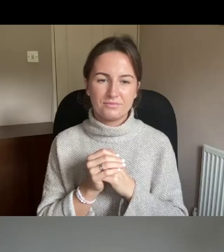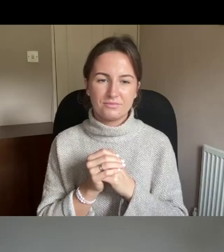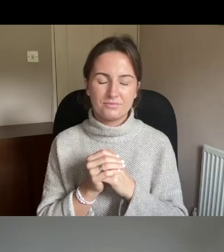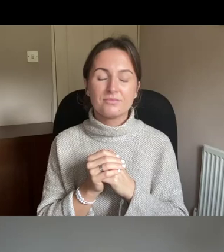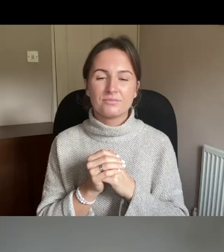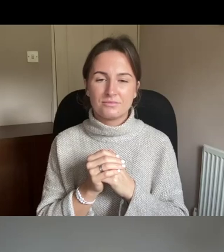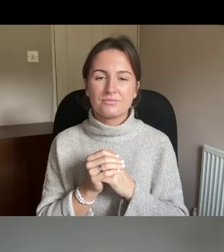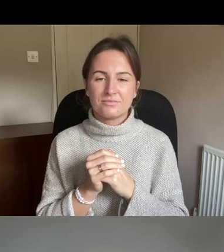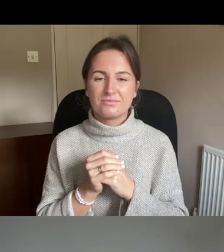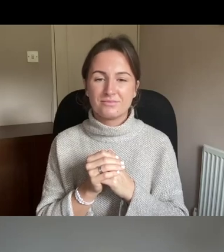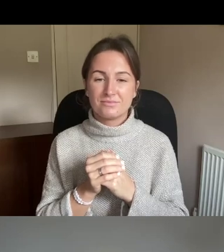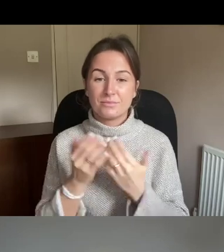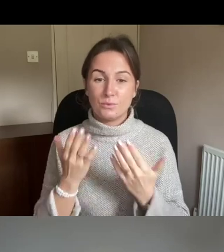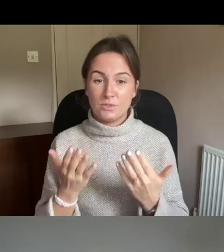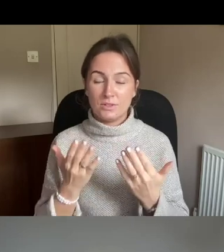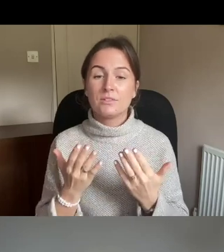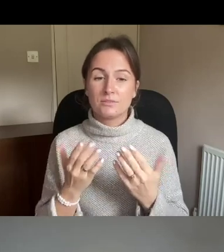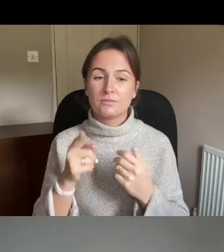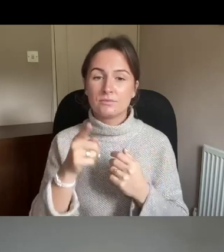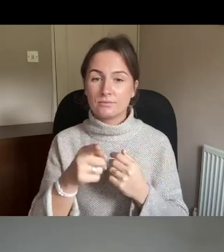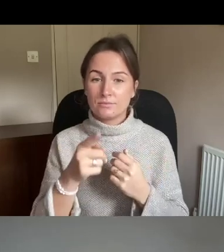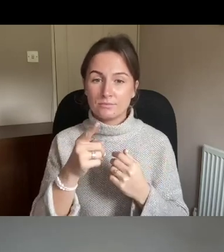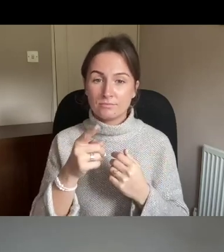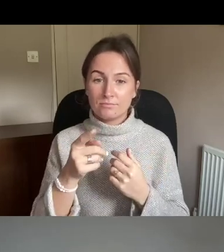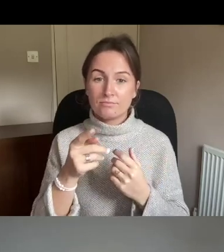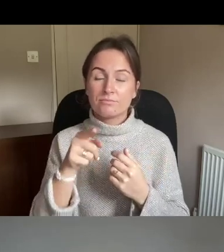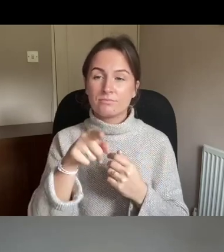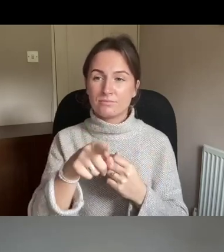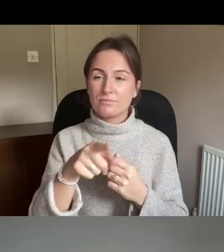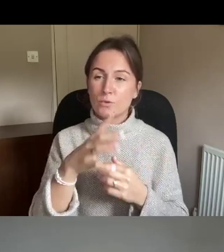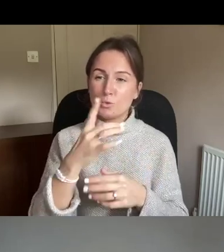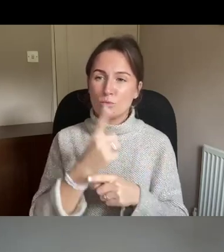Today, we're going to be introduced to the apologies for